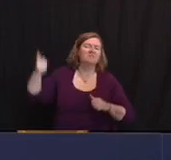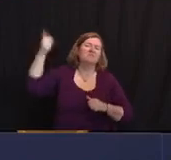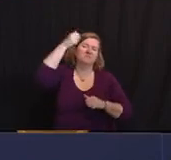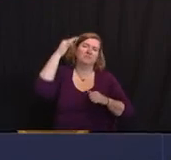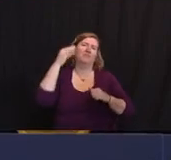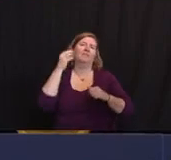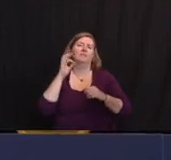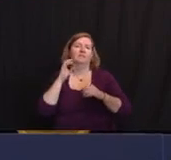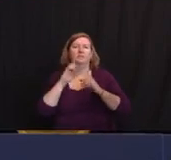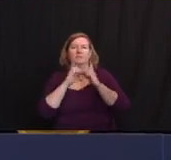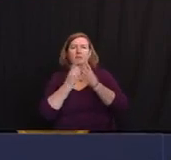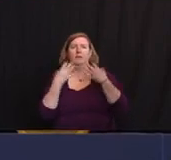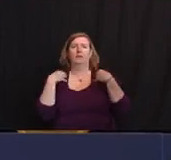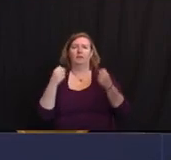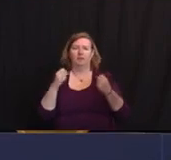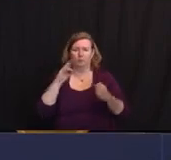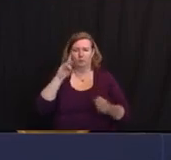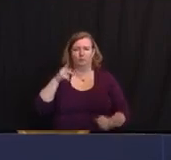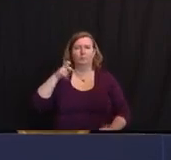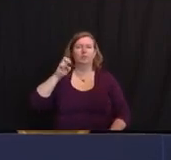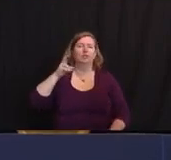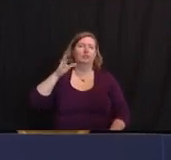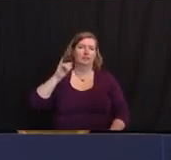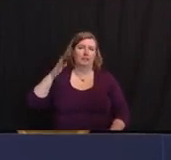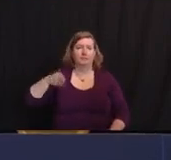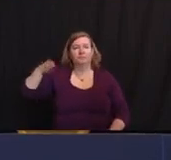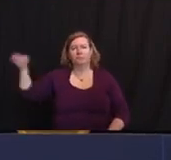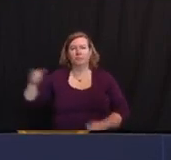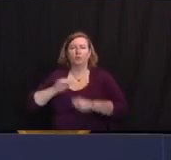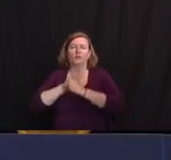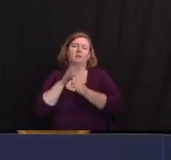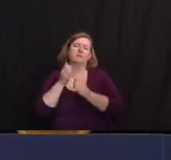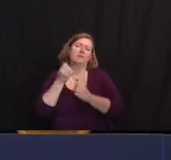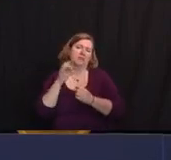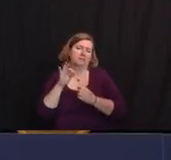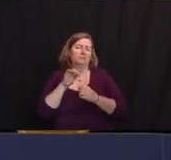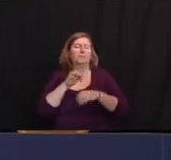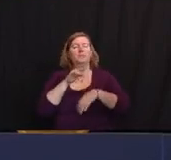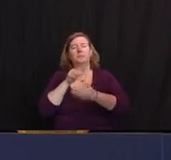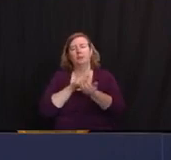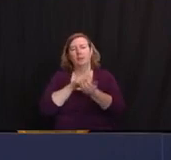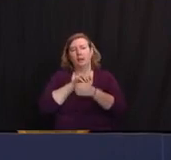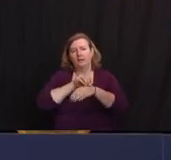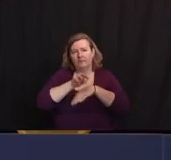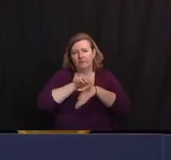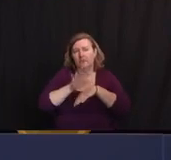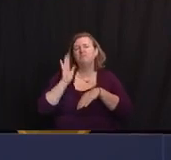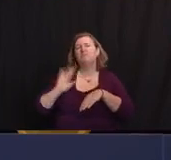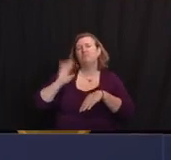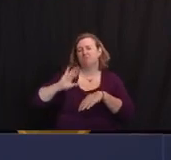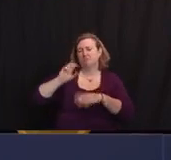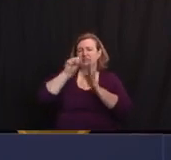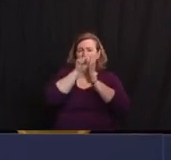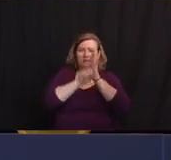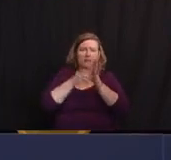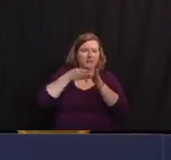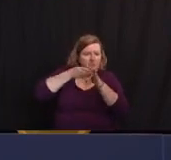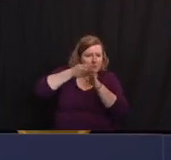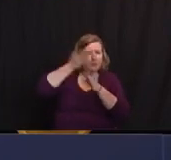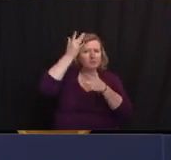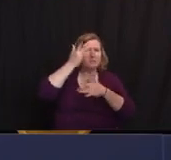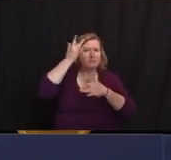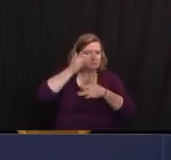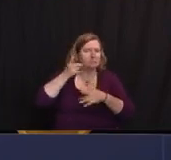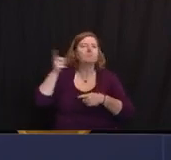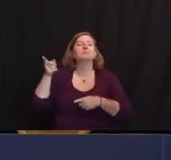Persichilli. To her right, the COVID-19 response medical advisor and former state epidemiologist, Dr. Eddie Bresnitz. Great to have you